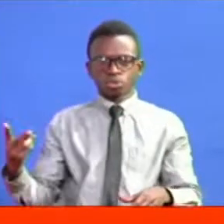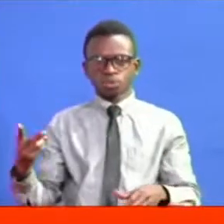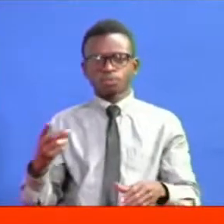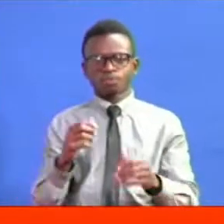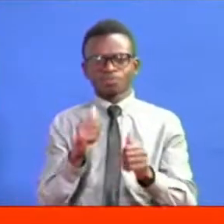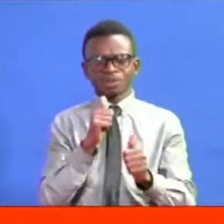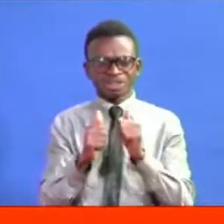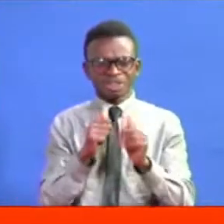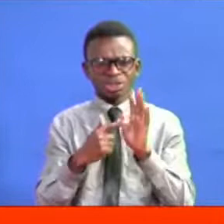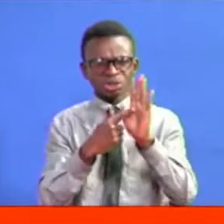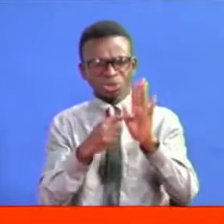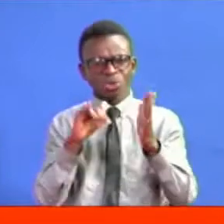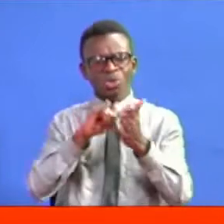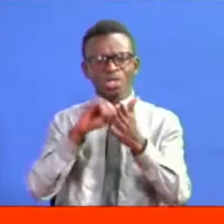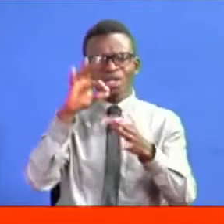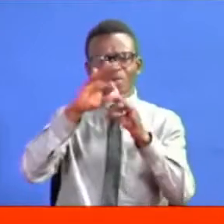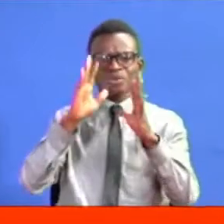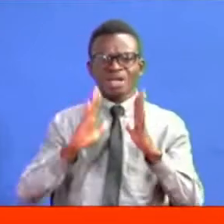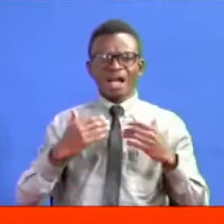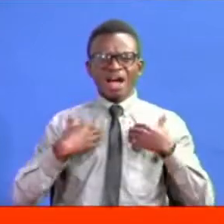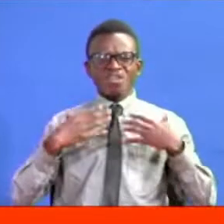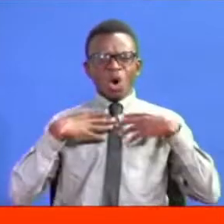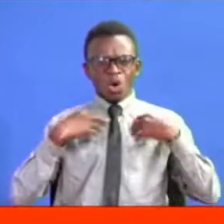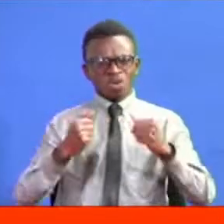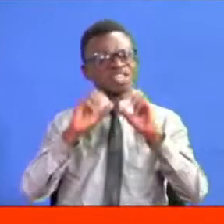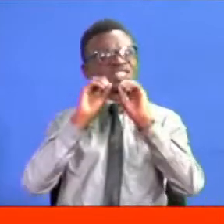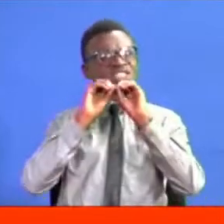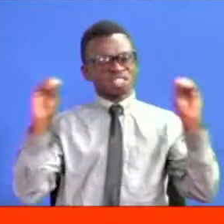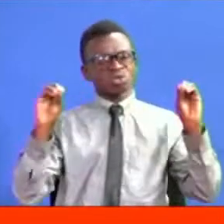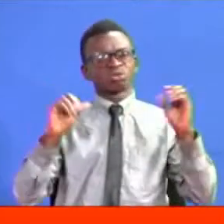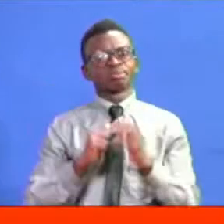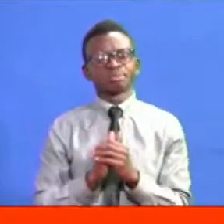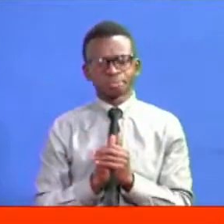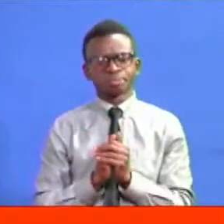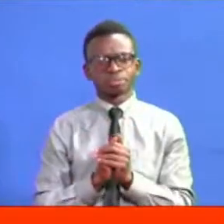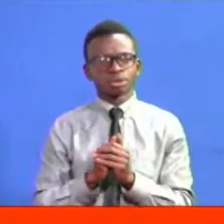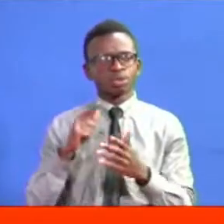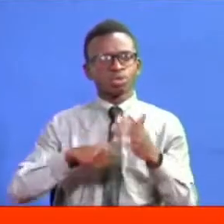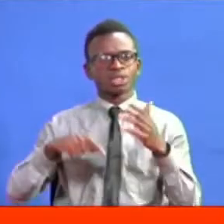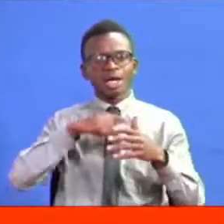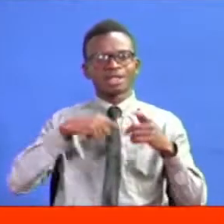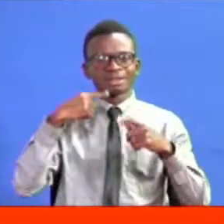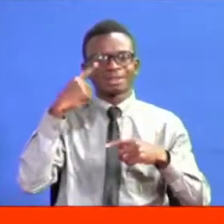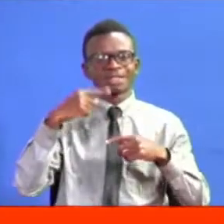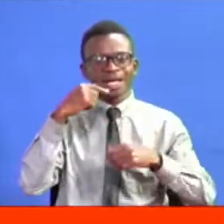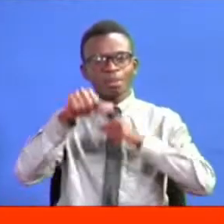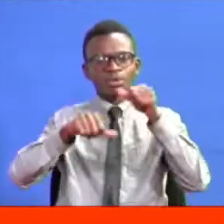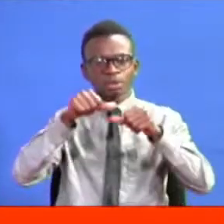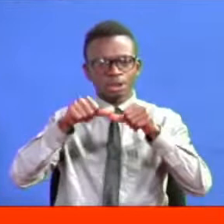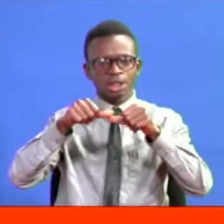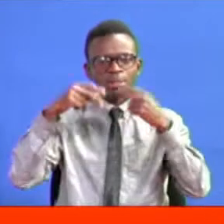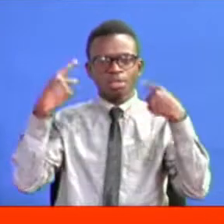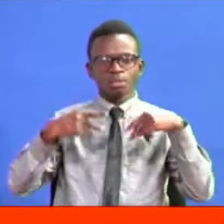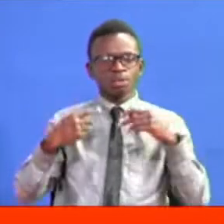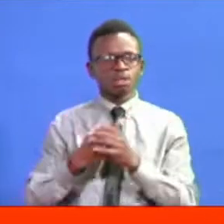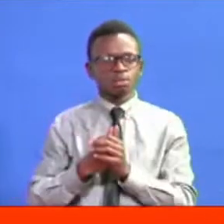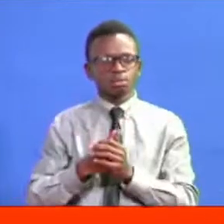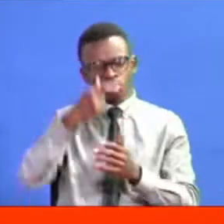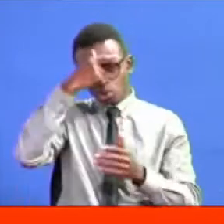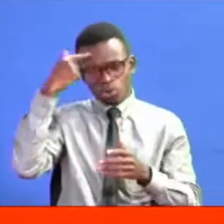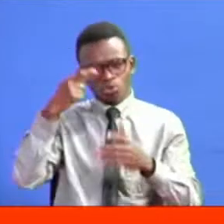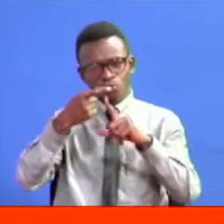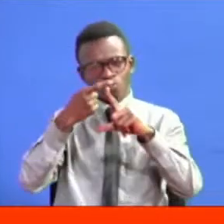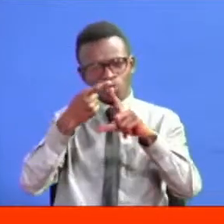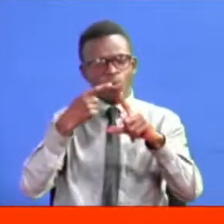in matters voters' confidence in the aspirants. What are we saying about the candidates? Because from what we have seen, we are